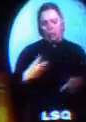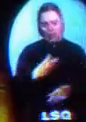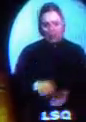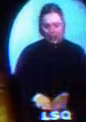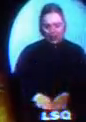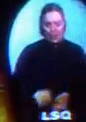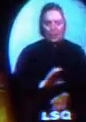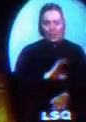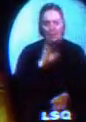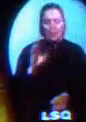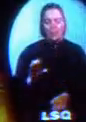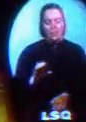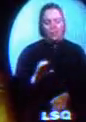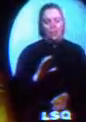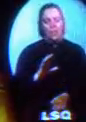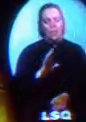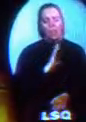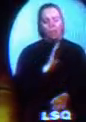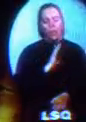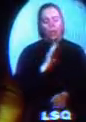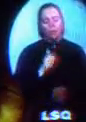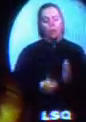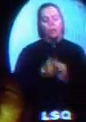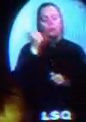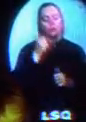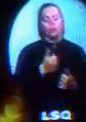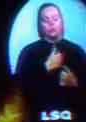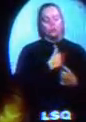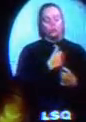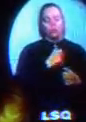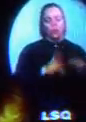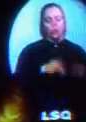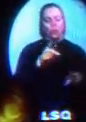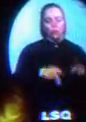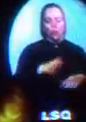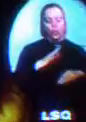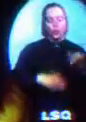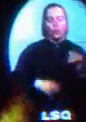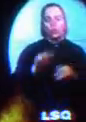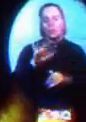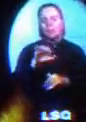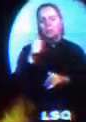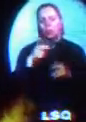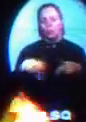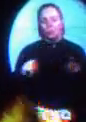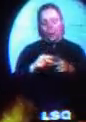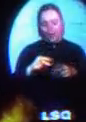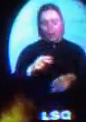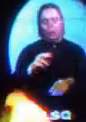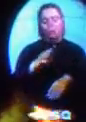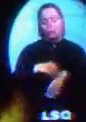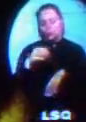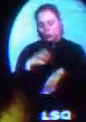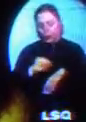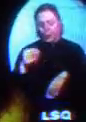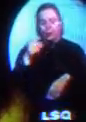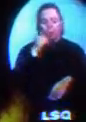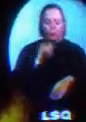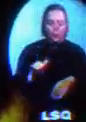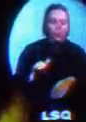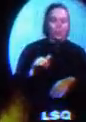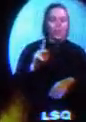vote in Parliament, the government has gone too far. Canada is going to have more soldiers in Afghanistan than 35 other